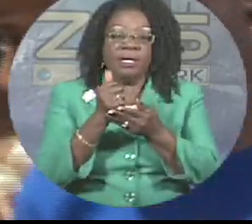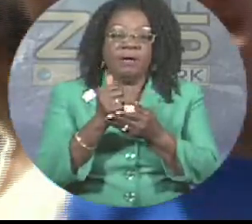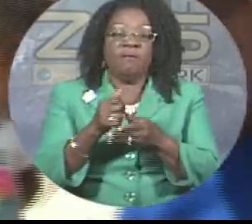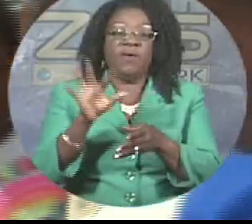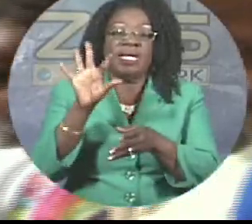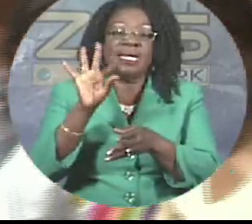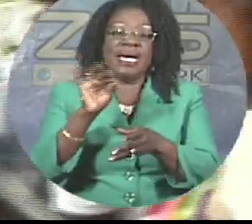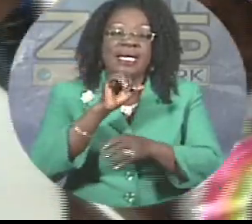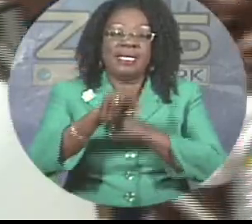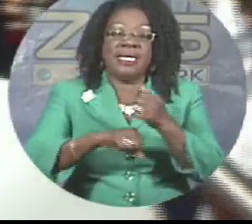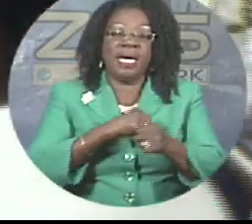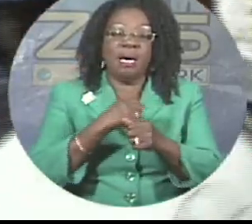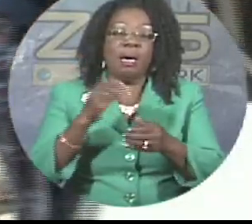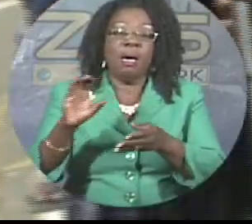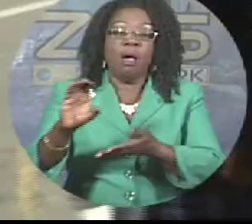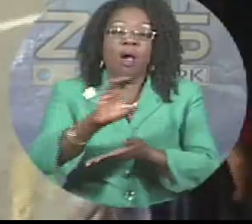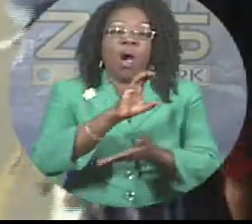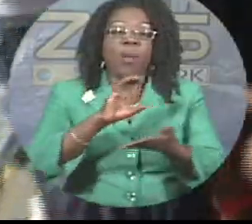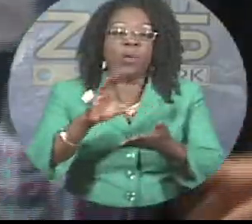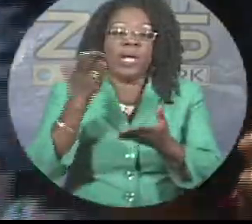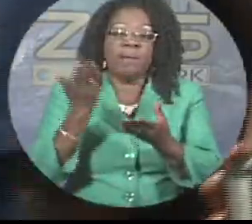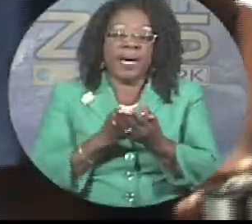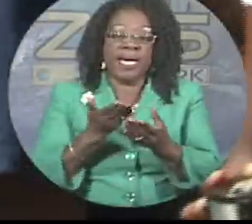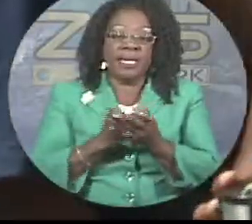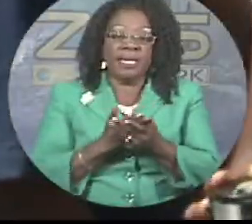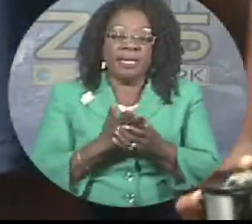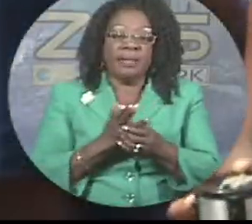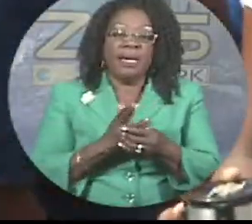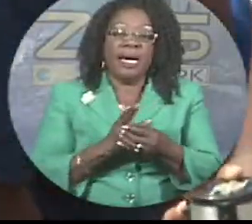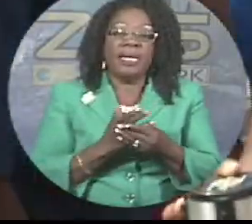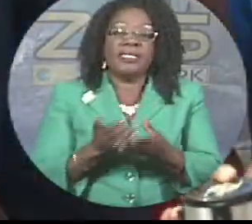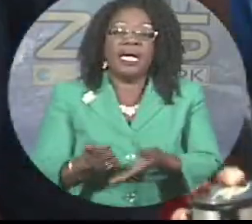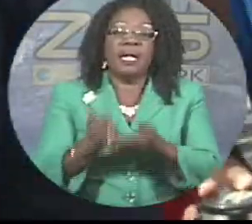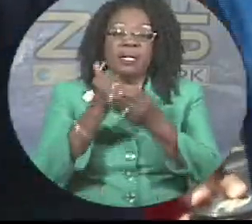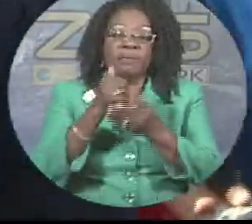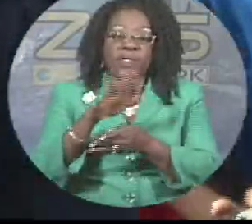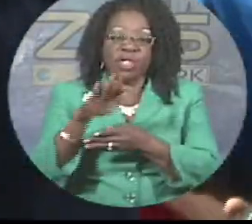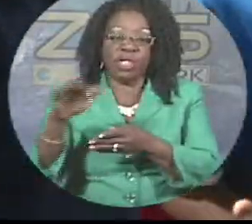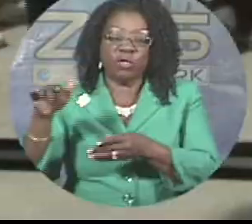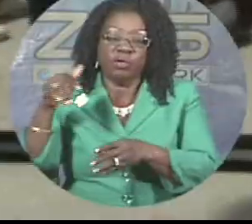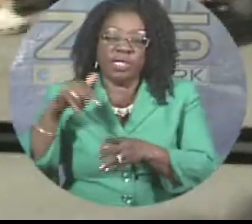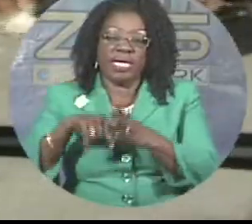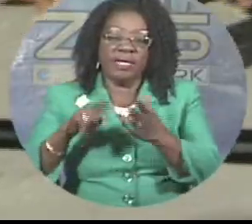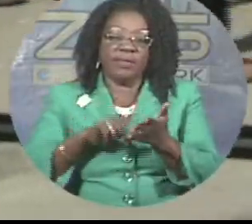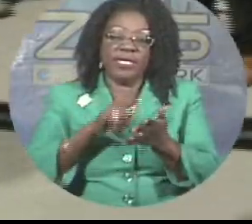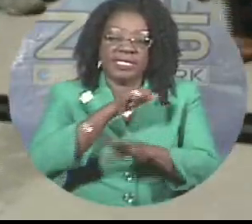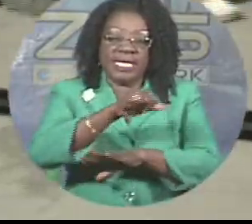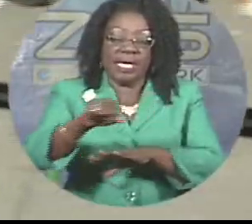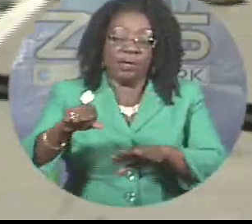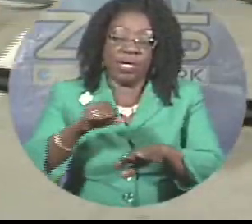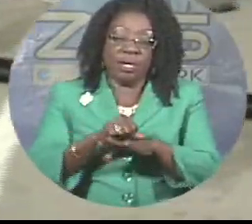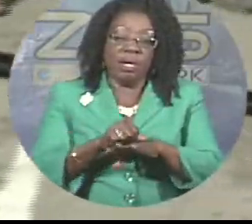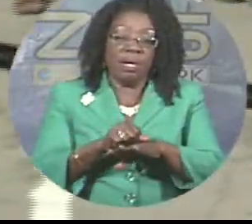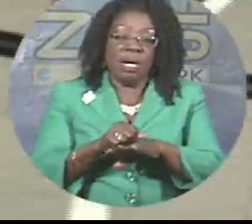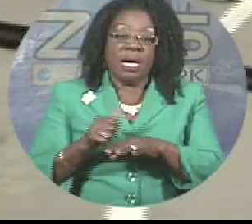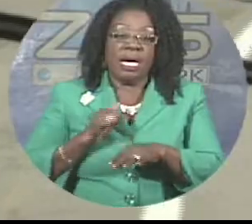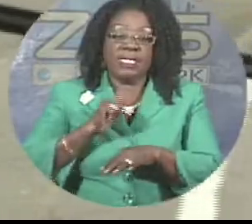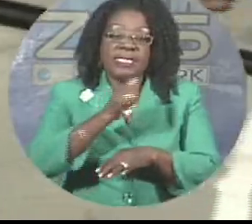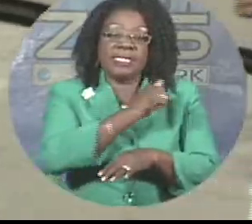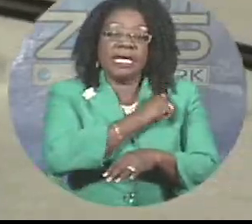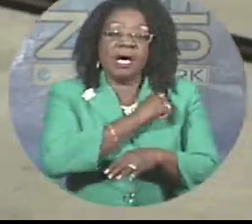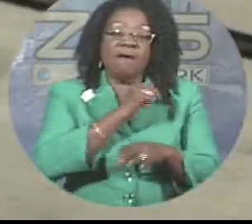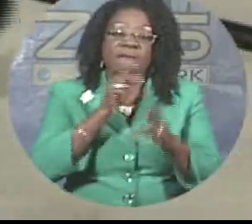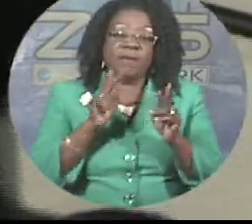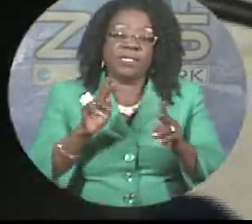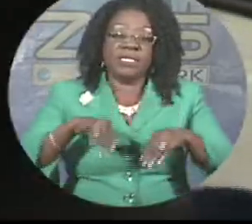year, Commonwealth Bank has held its annual back-to-school program at Fowler Park. The students lined the facility as staff members gave them backpacks filled